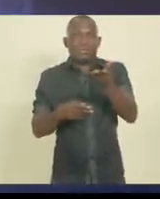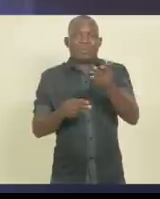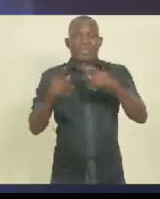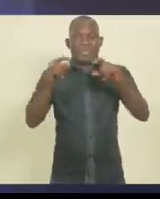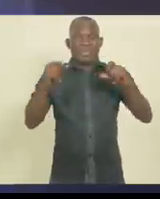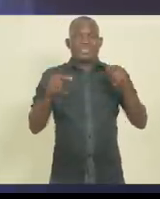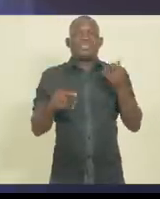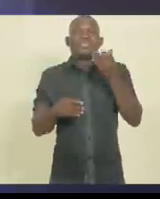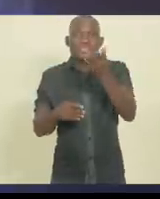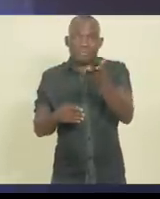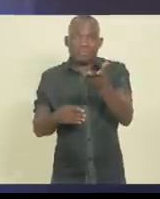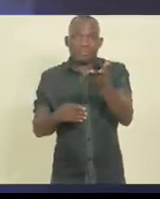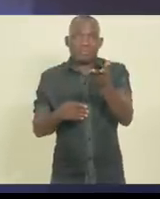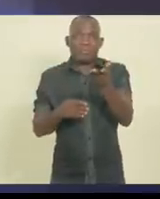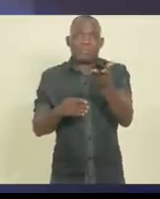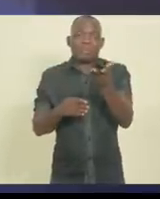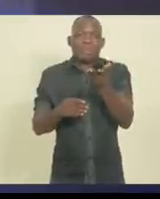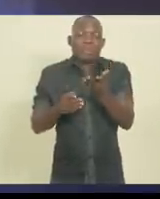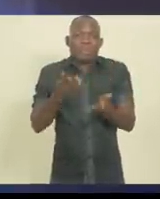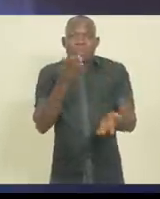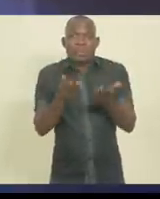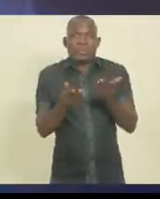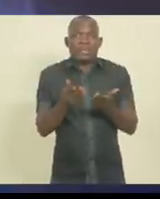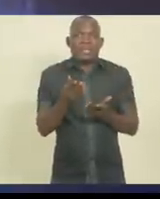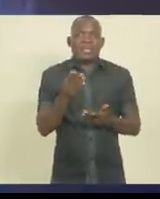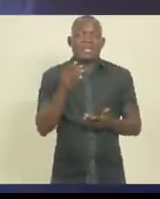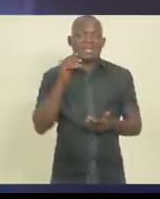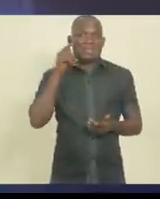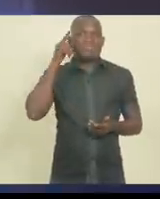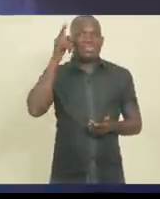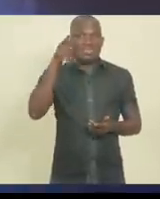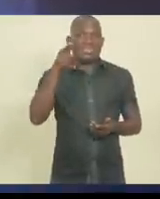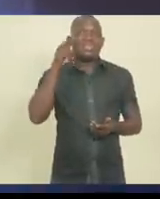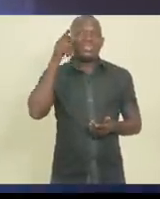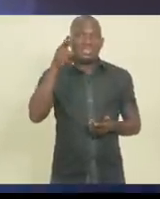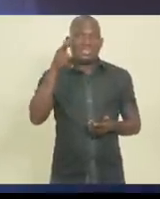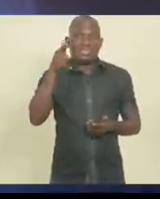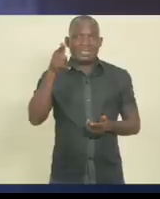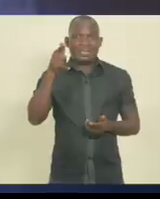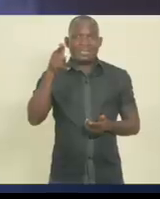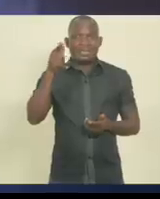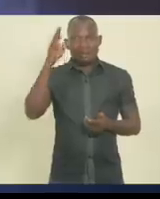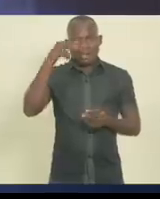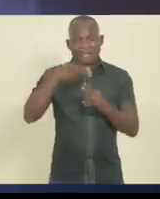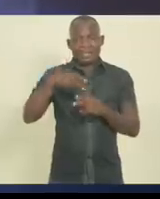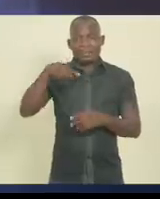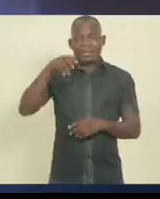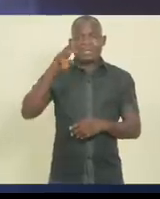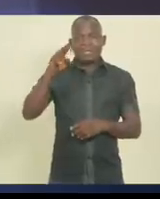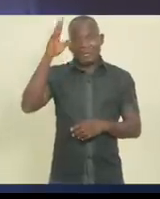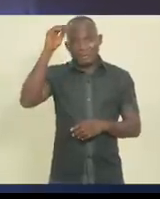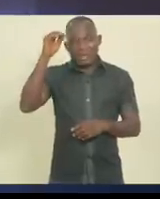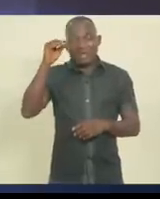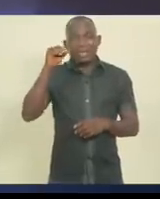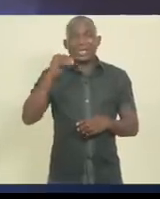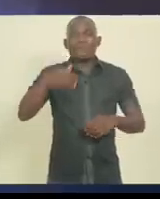Peter. This is Peter Dodu. He's the head of advocacy for the Ghana Federation of Disabled People, and he's also a